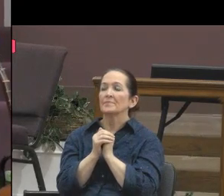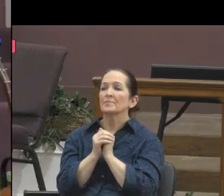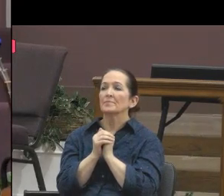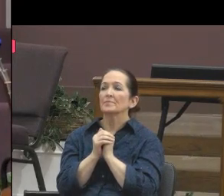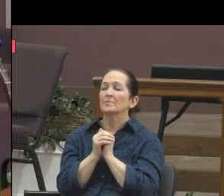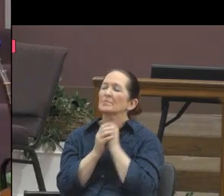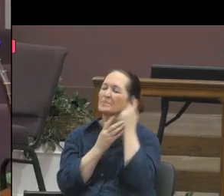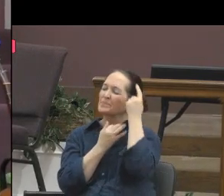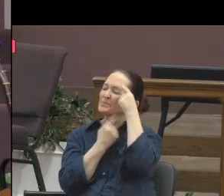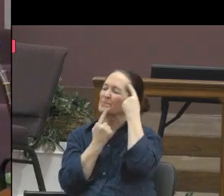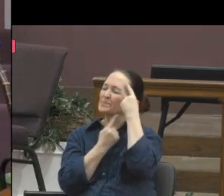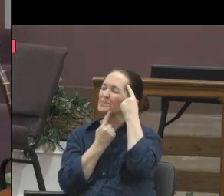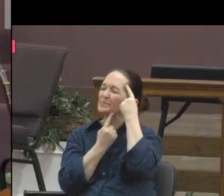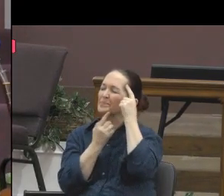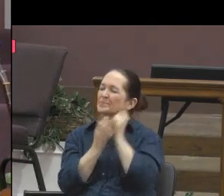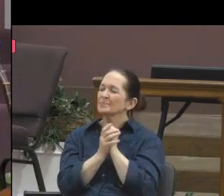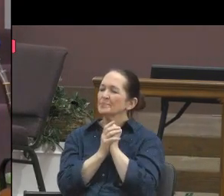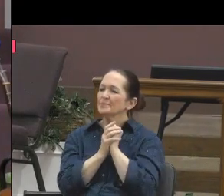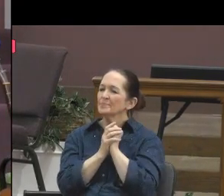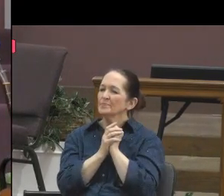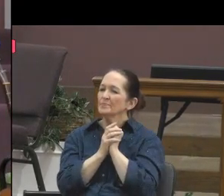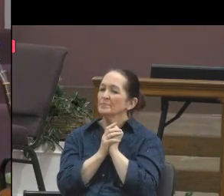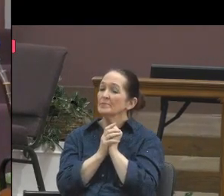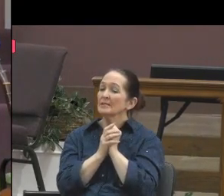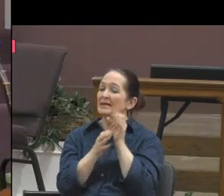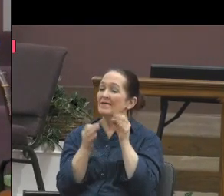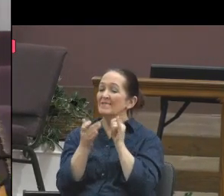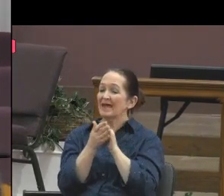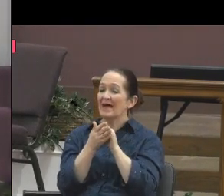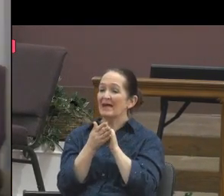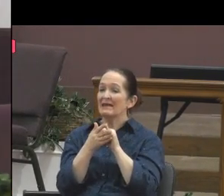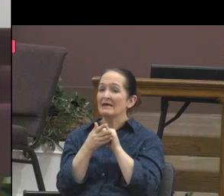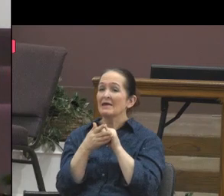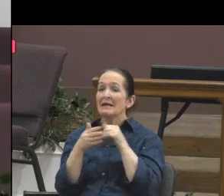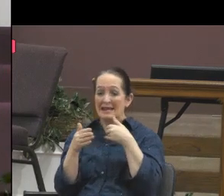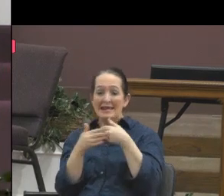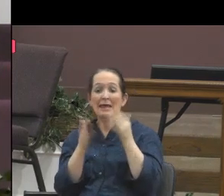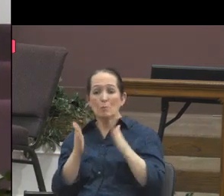And I wonder if that neighbor of yours,